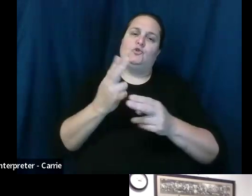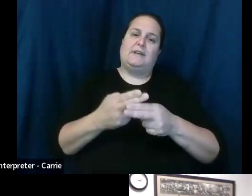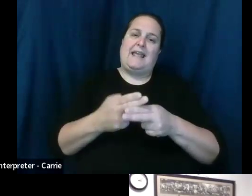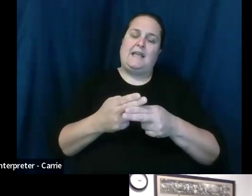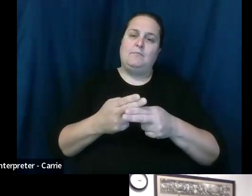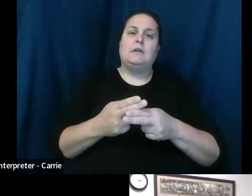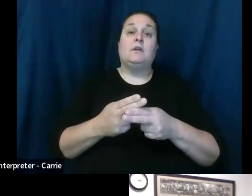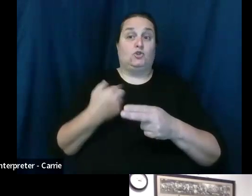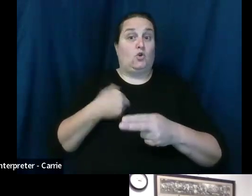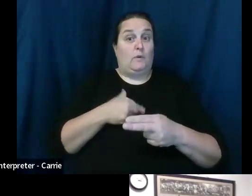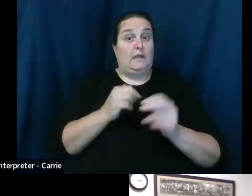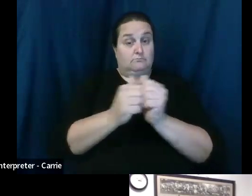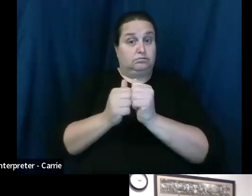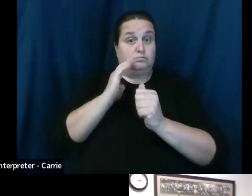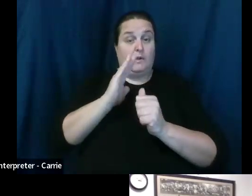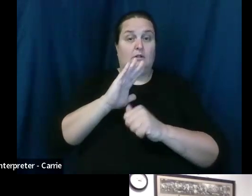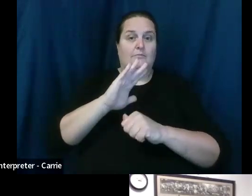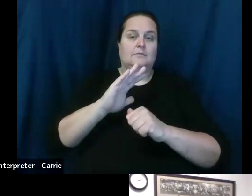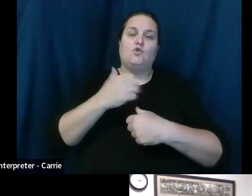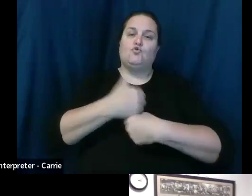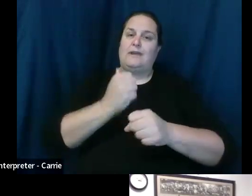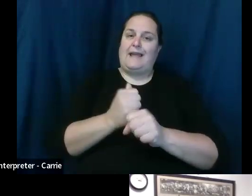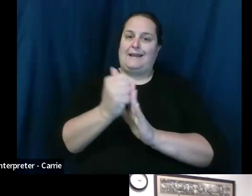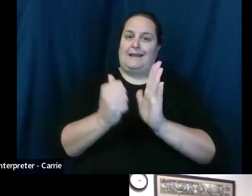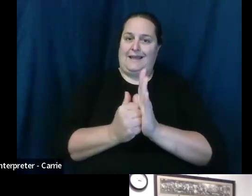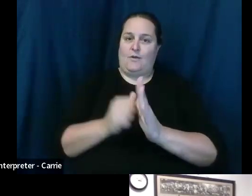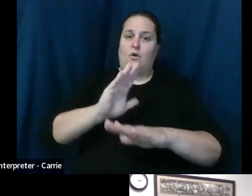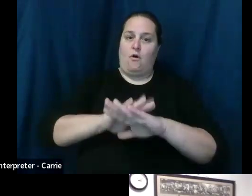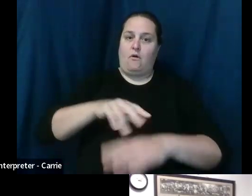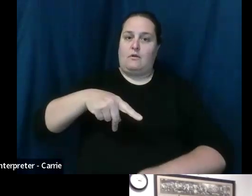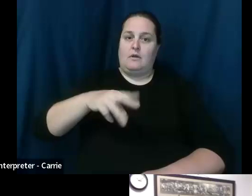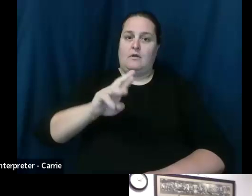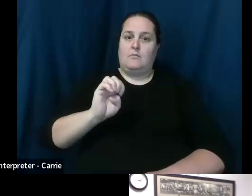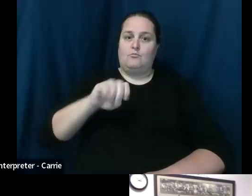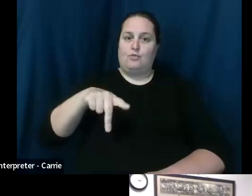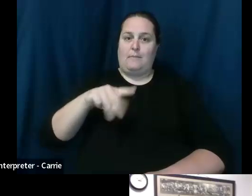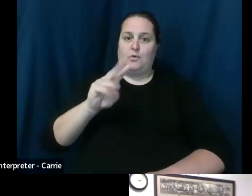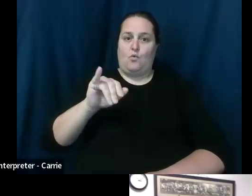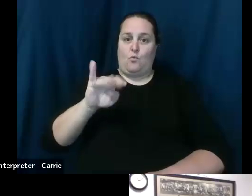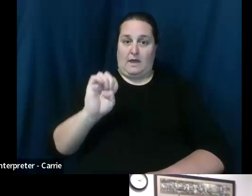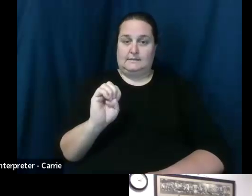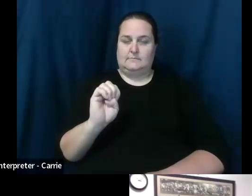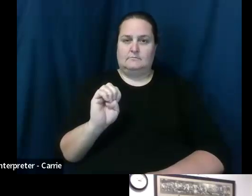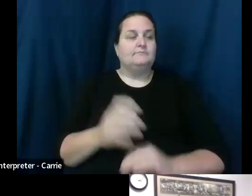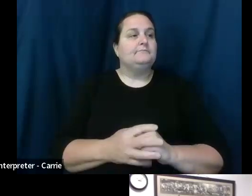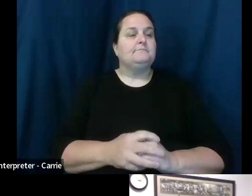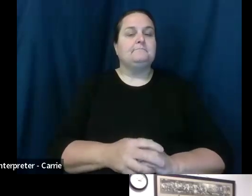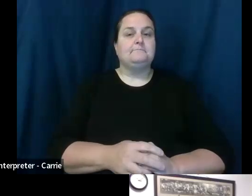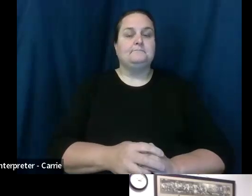actually creating the account on PrepWise. So for that, actually,